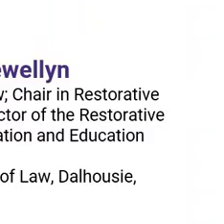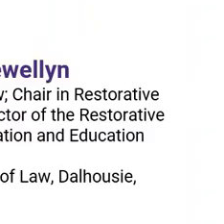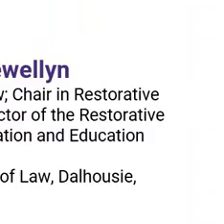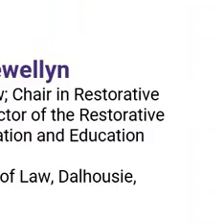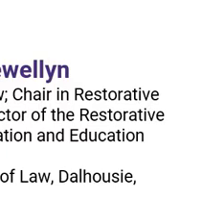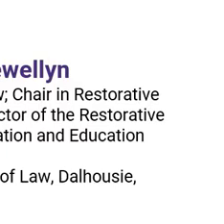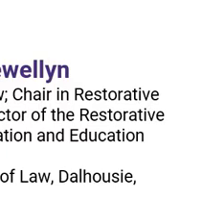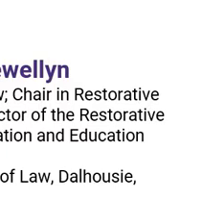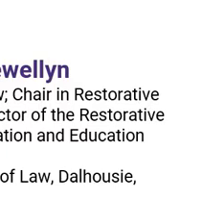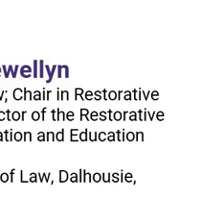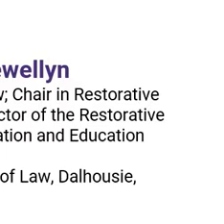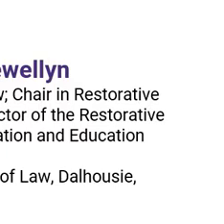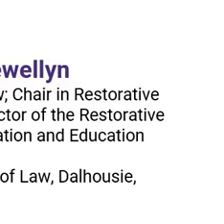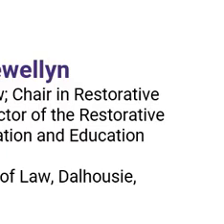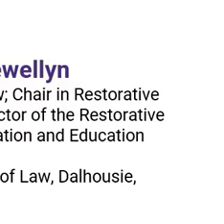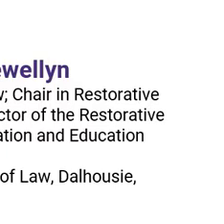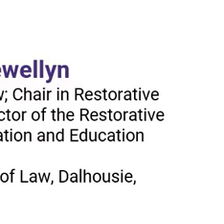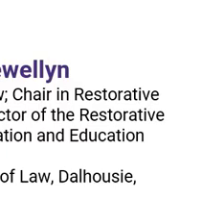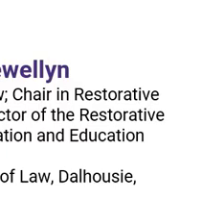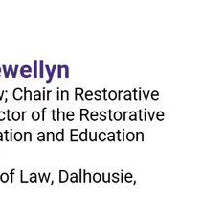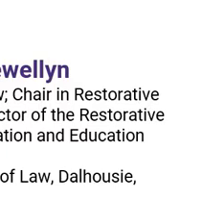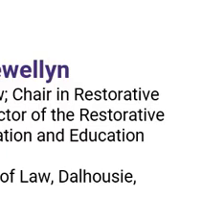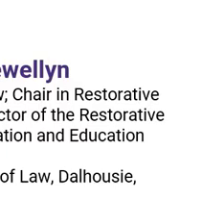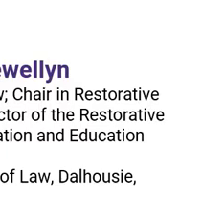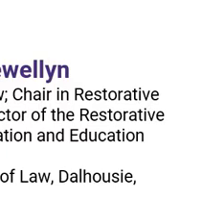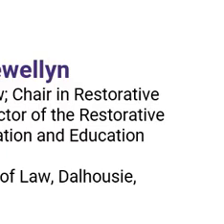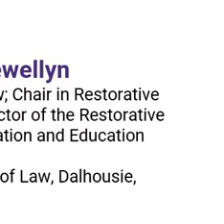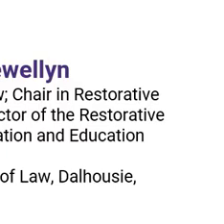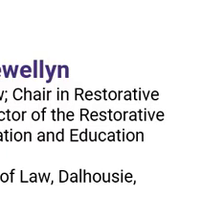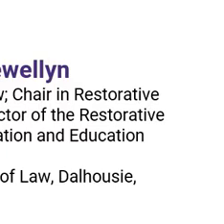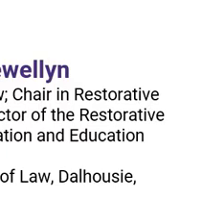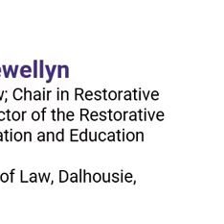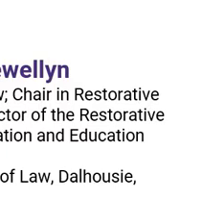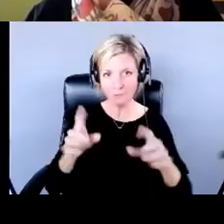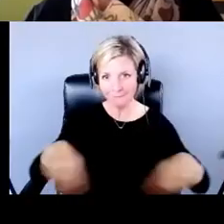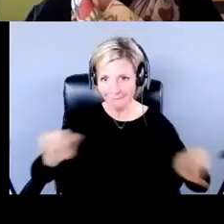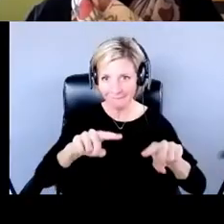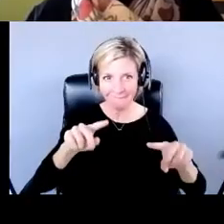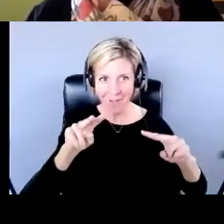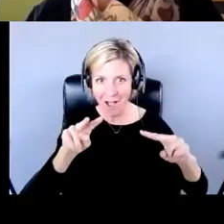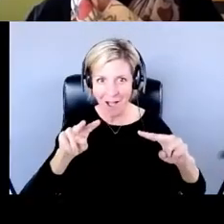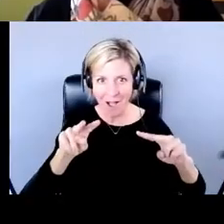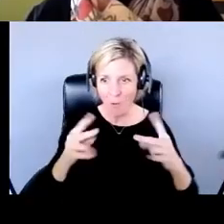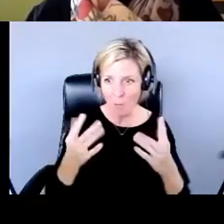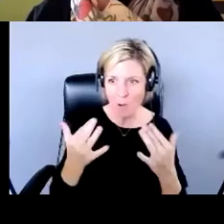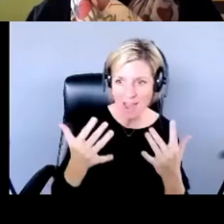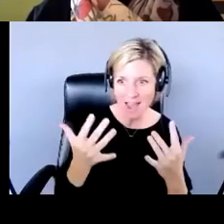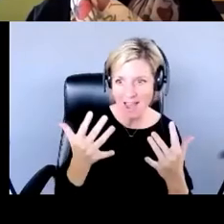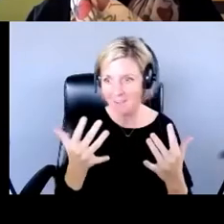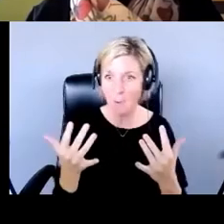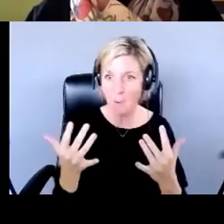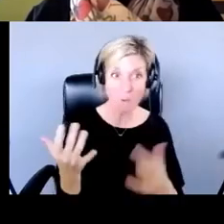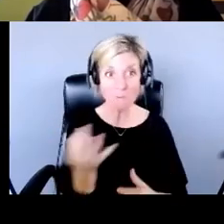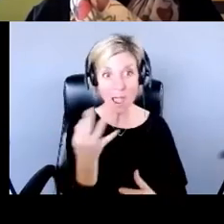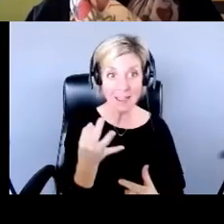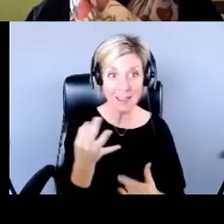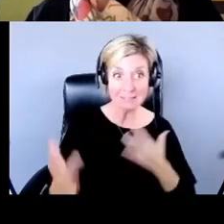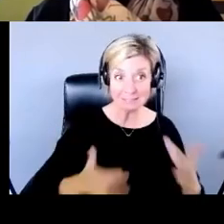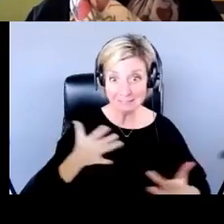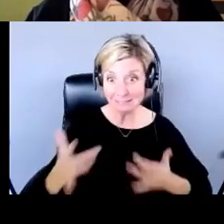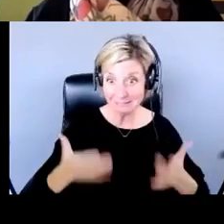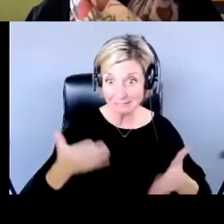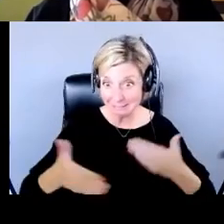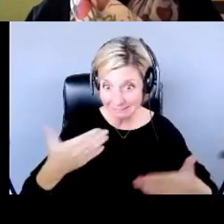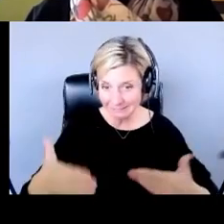I'm going to turn it over to my colleague, Benedict, to facilitate today's discussion. Great. So we were going over the